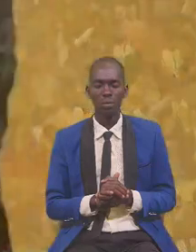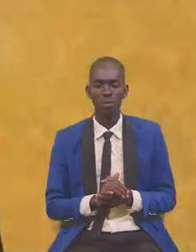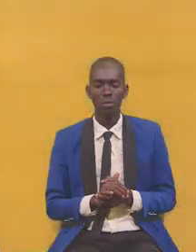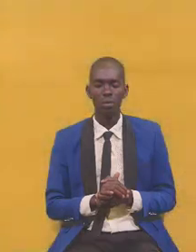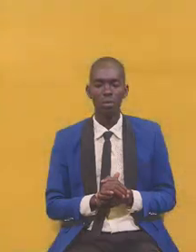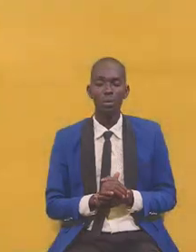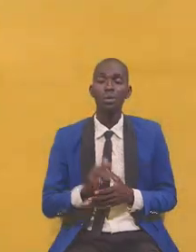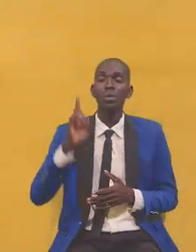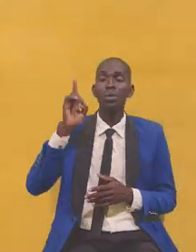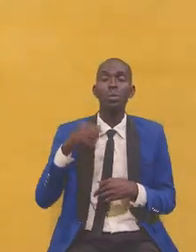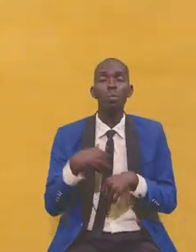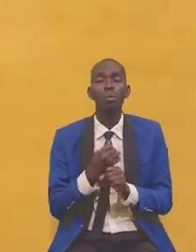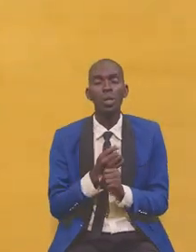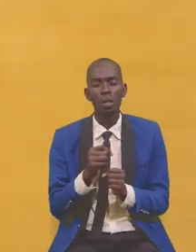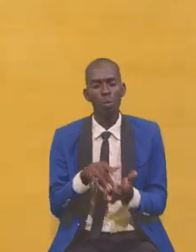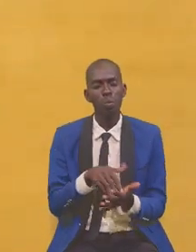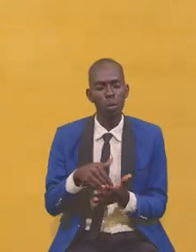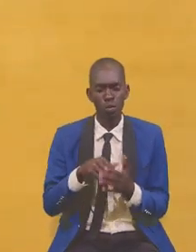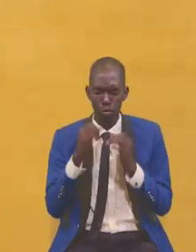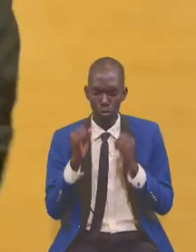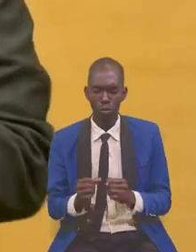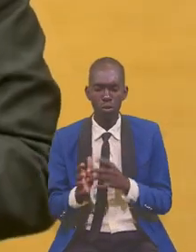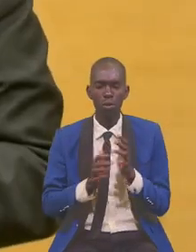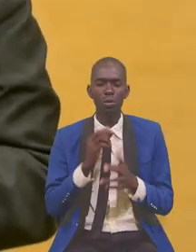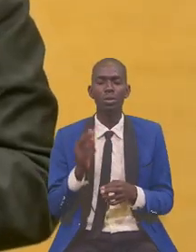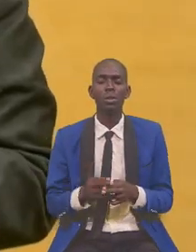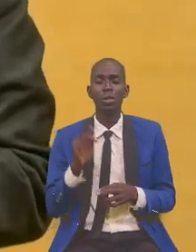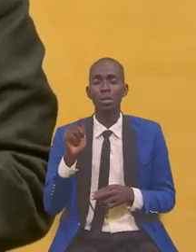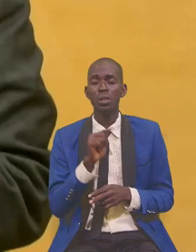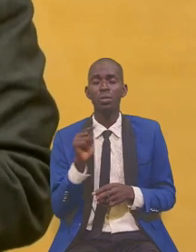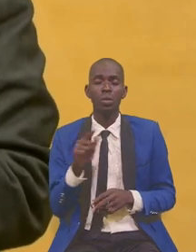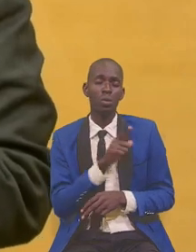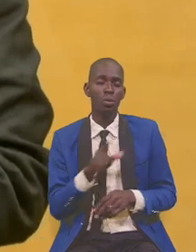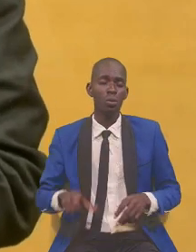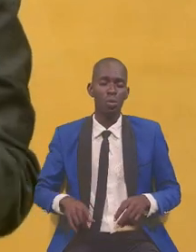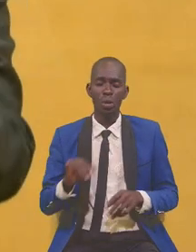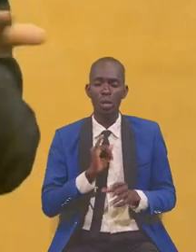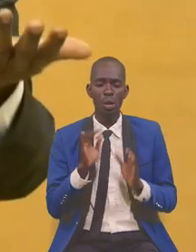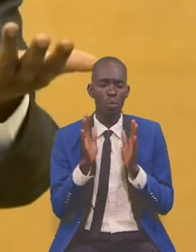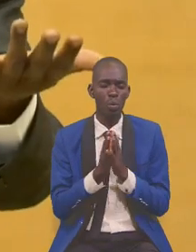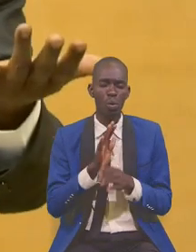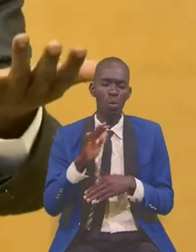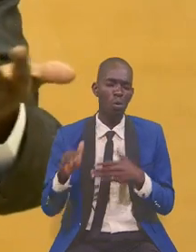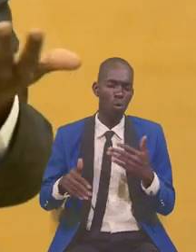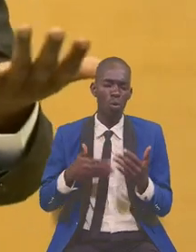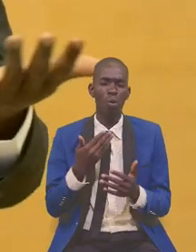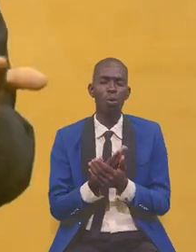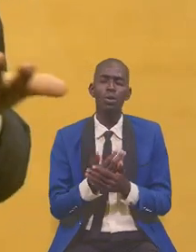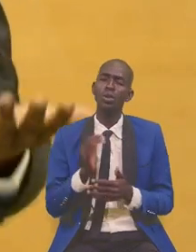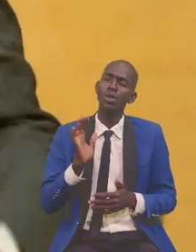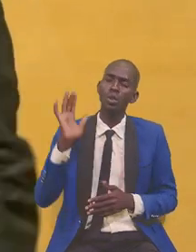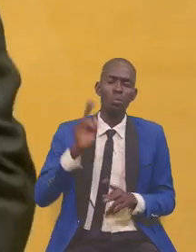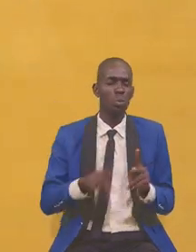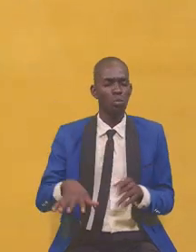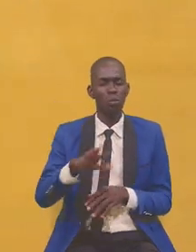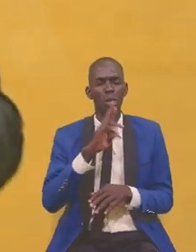You make the weak strong. Therefore, Lord, I pray all your people, they're your people, they're your servants,